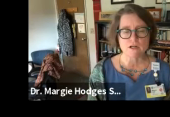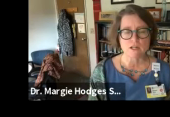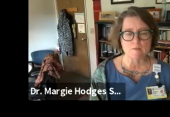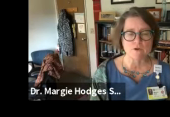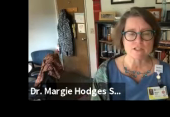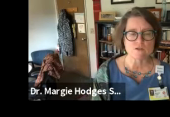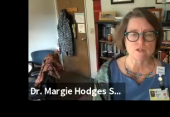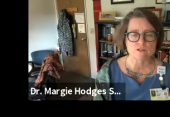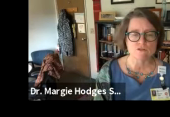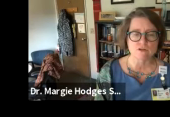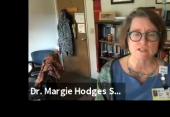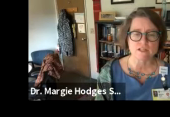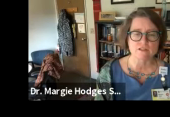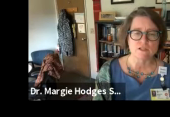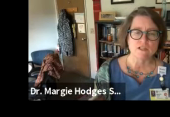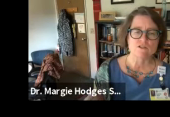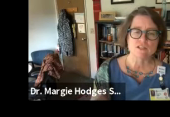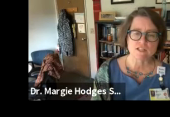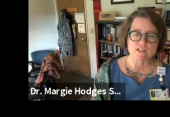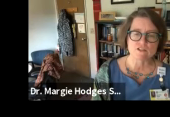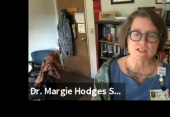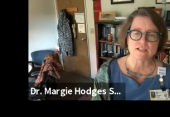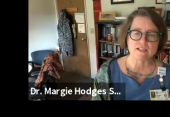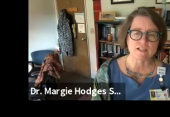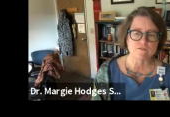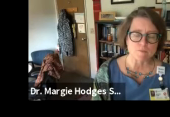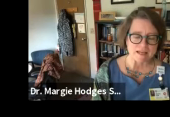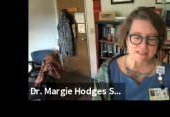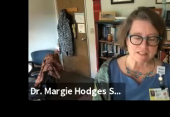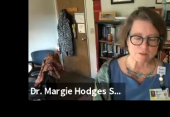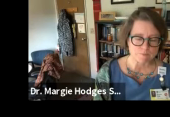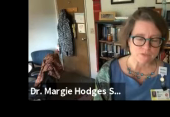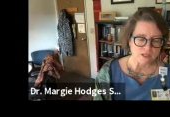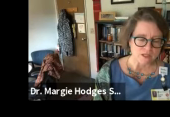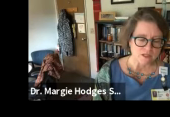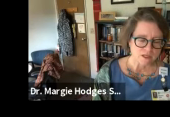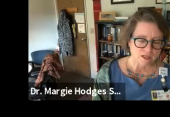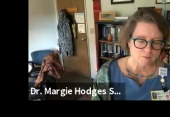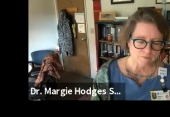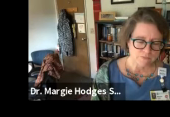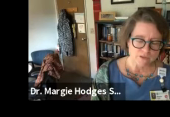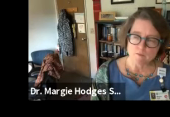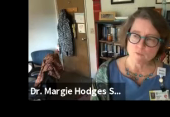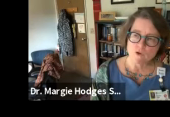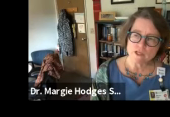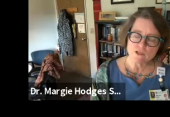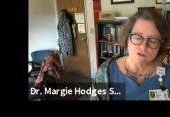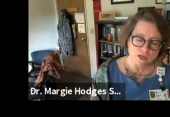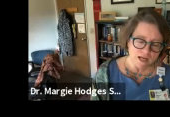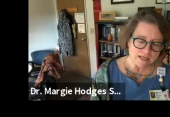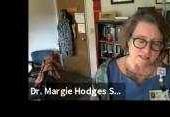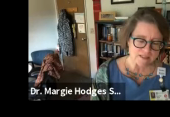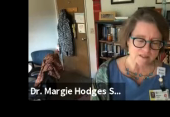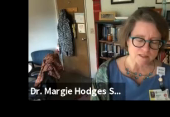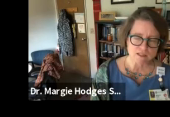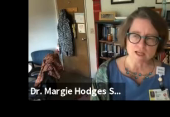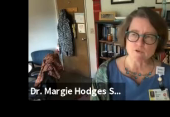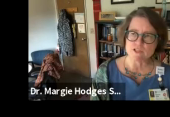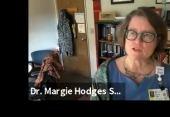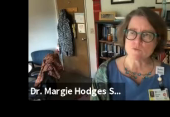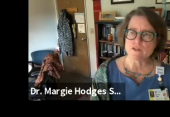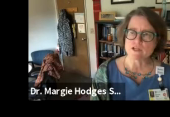because of our collaboration with the translational data and informatics team. We utilized